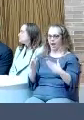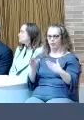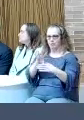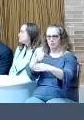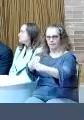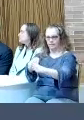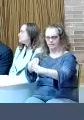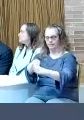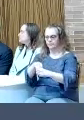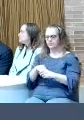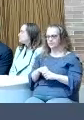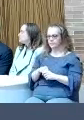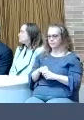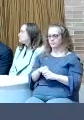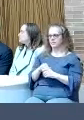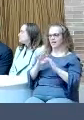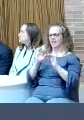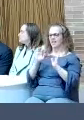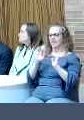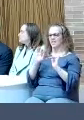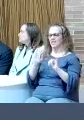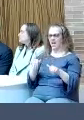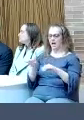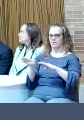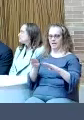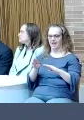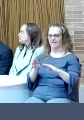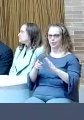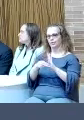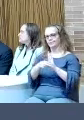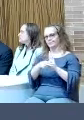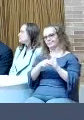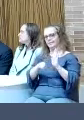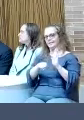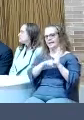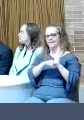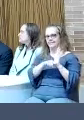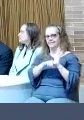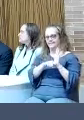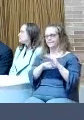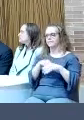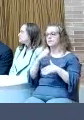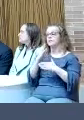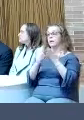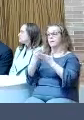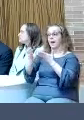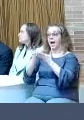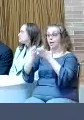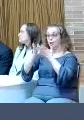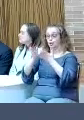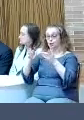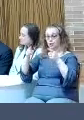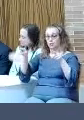play that gave us a black eye there's buyers out there who think we only want